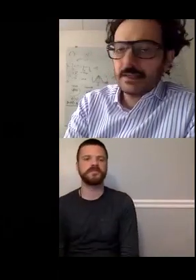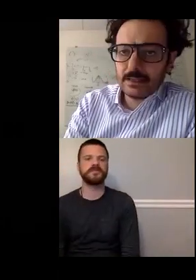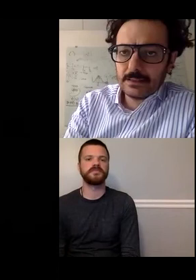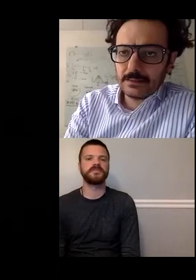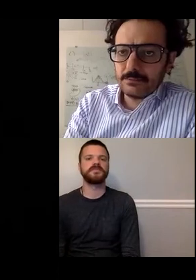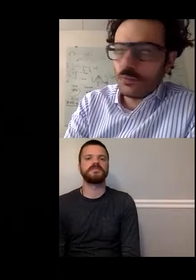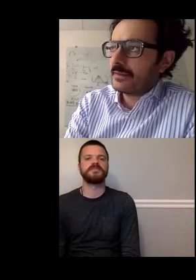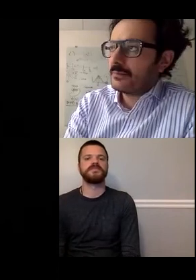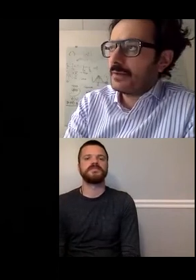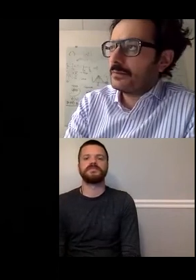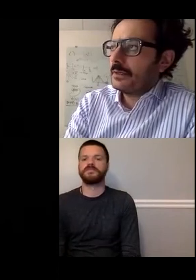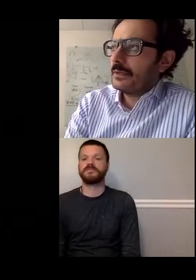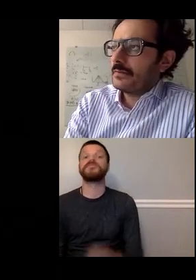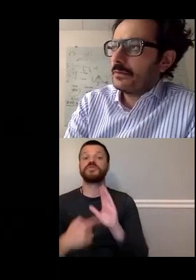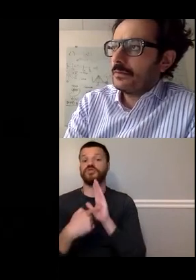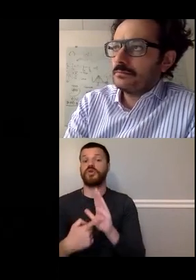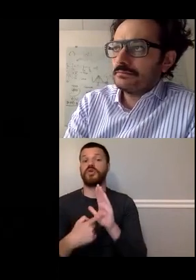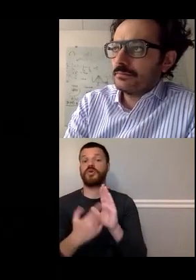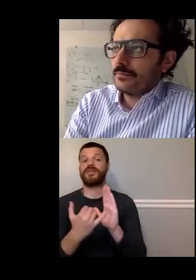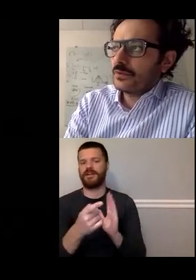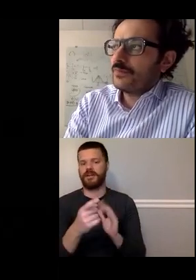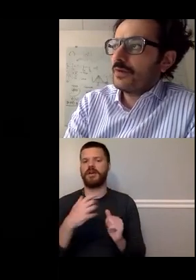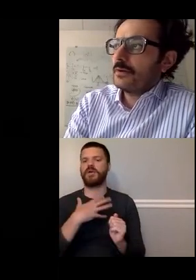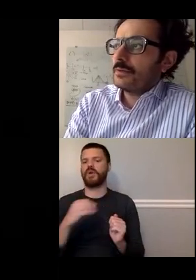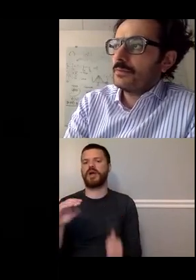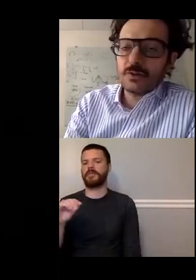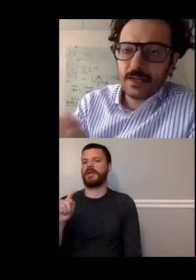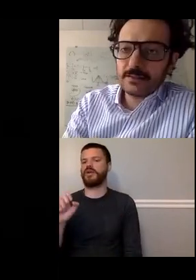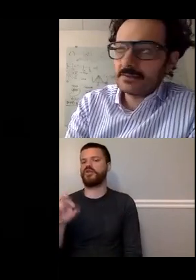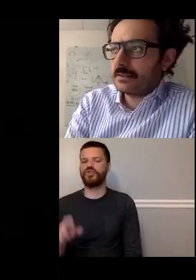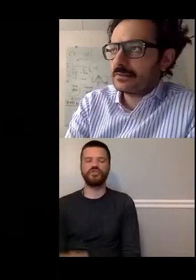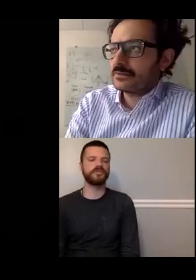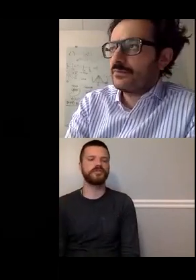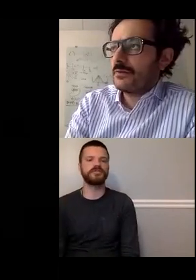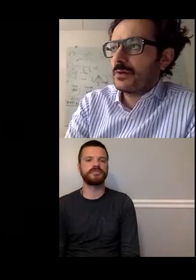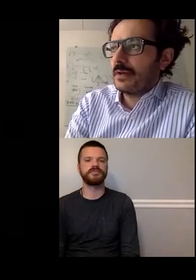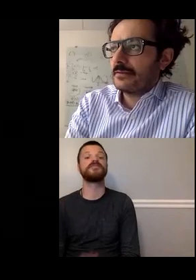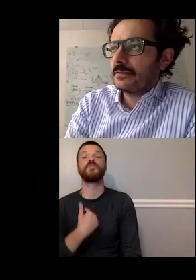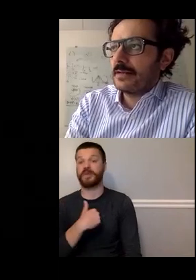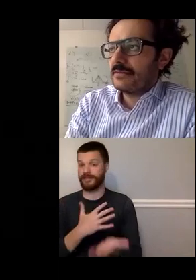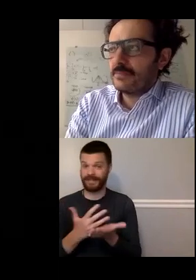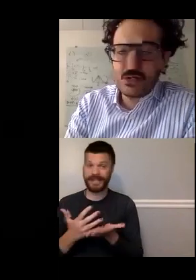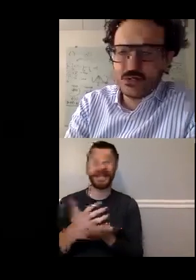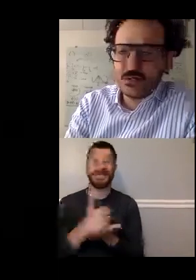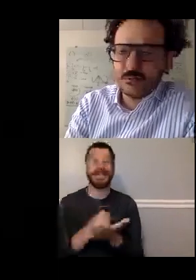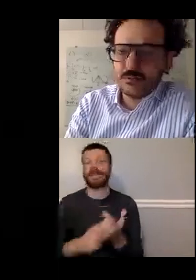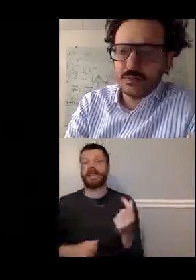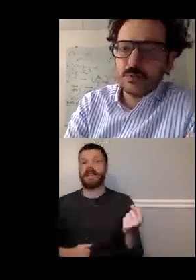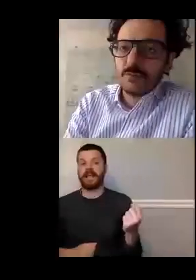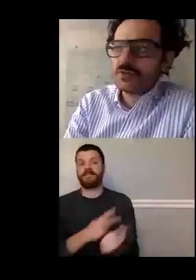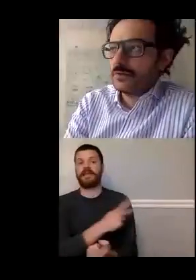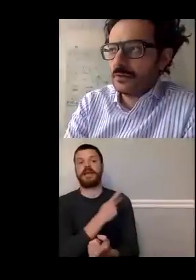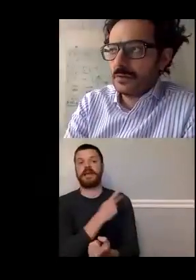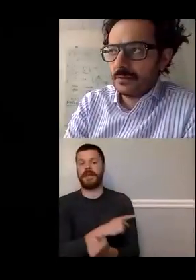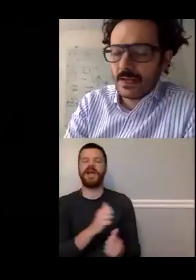example again in the white matter. So far we're collecting this data. So far we collected 11 patients with what we